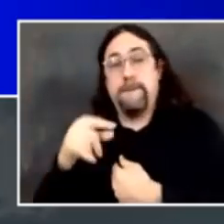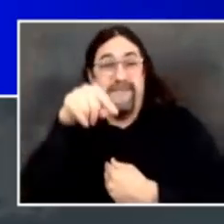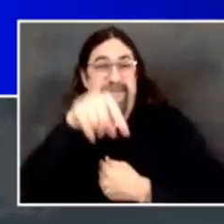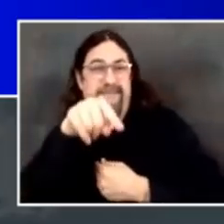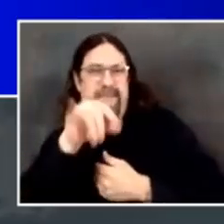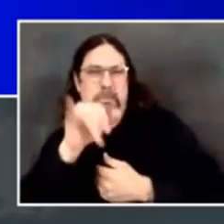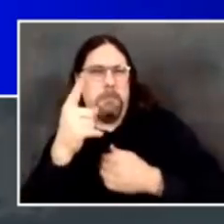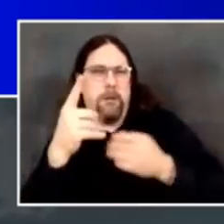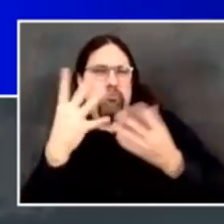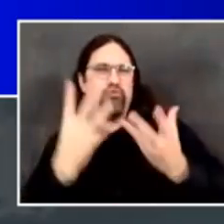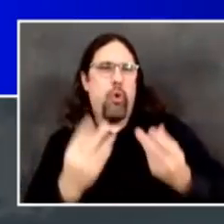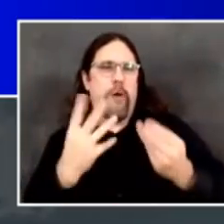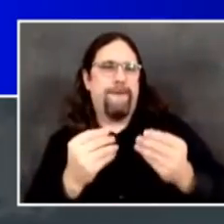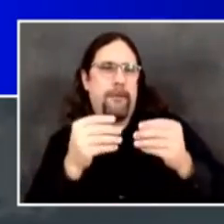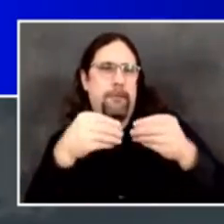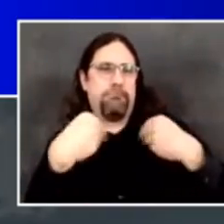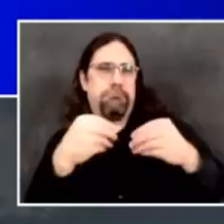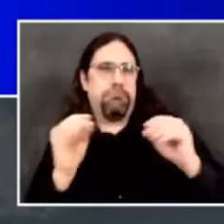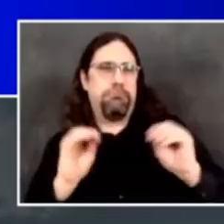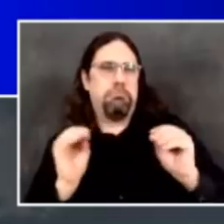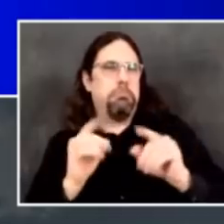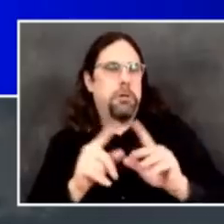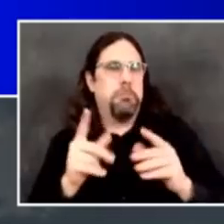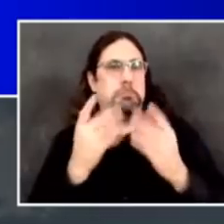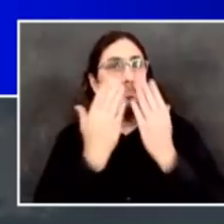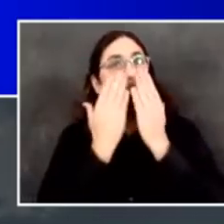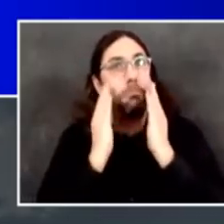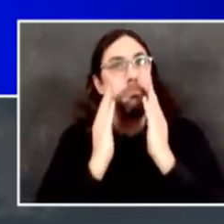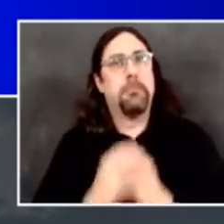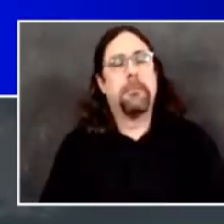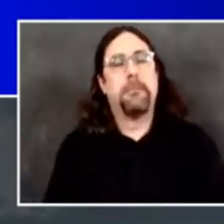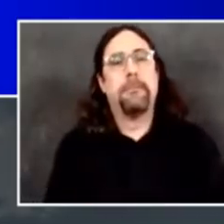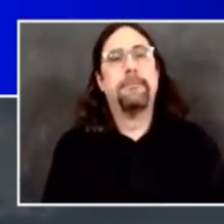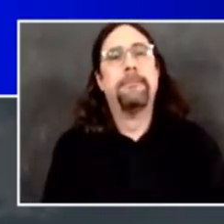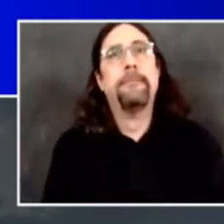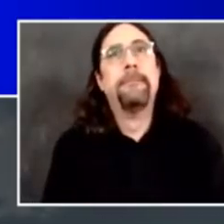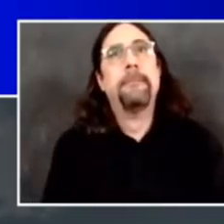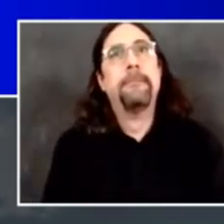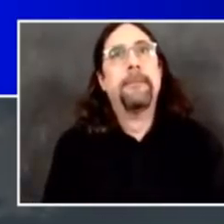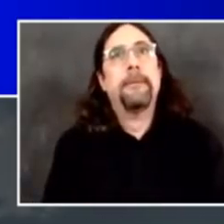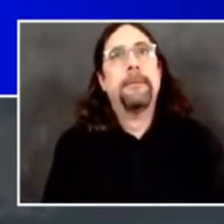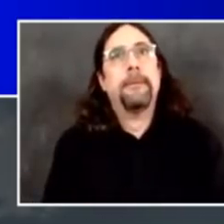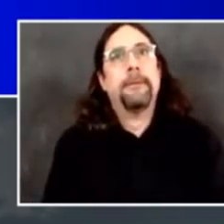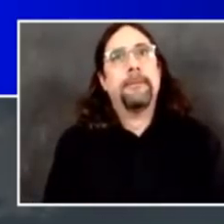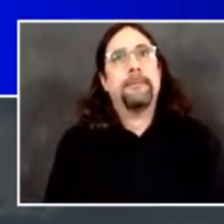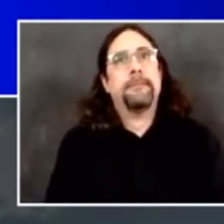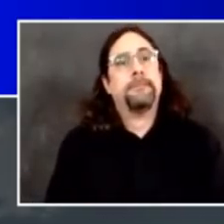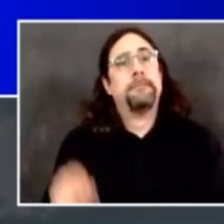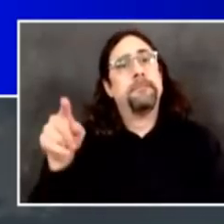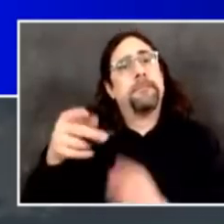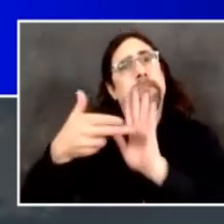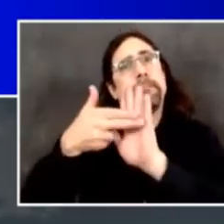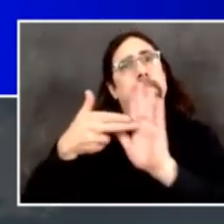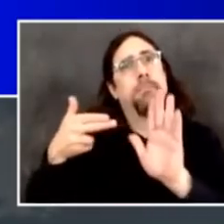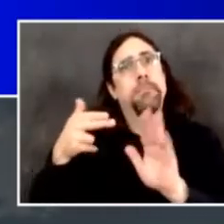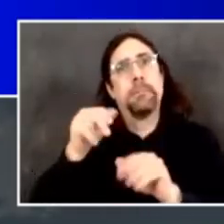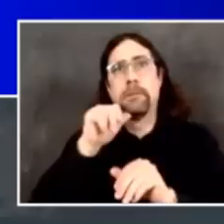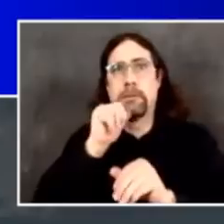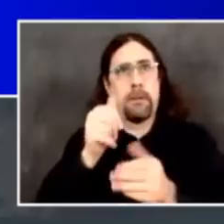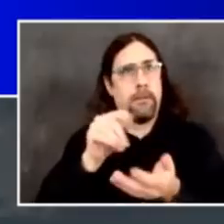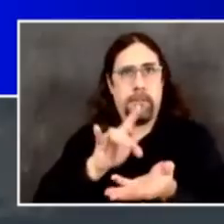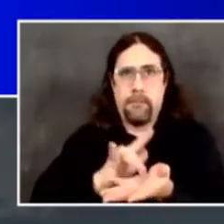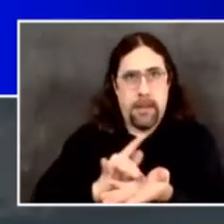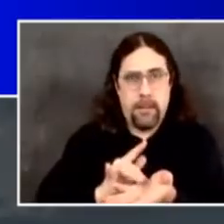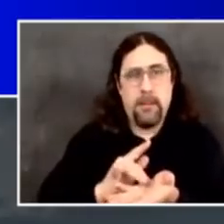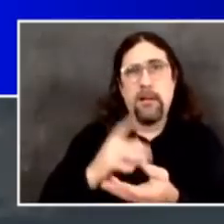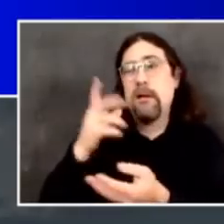throwaway culture here in our country, something we need to start getting away from. People might think, oh, you use it once, you throw it away. No, you can